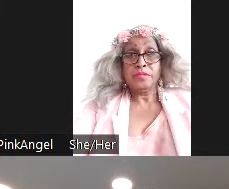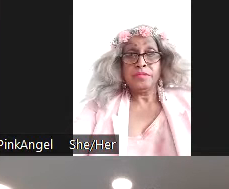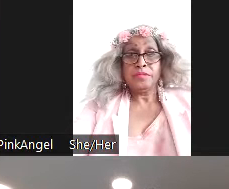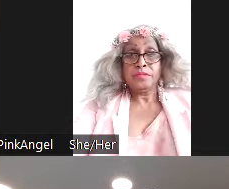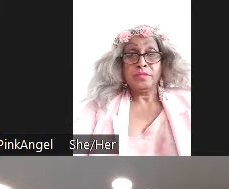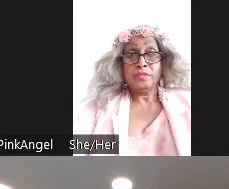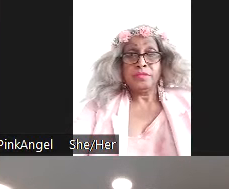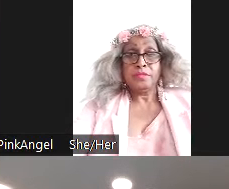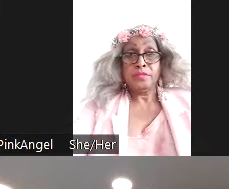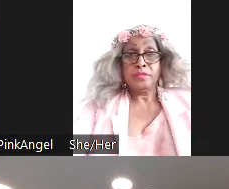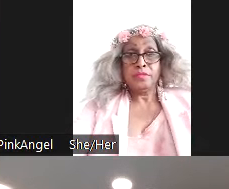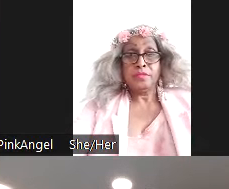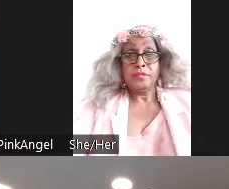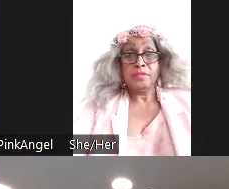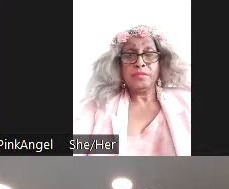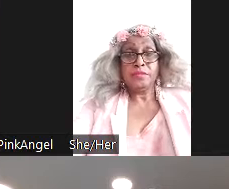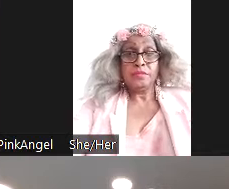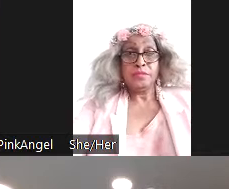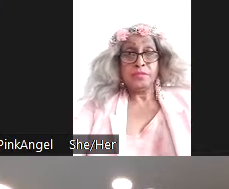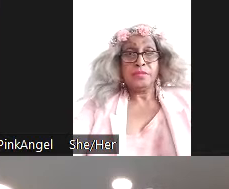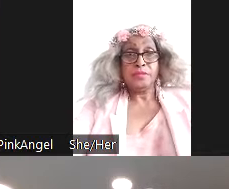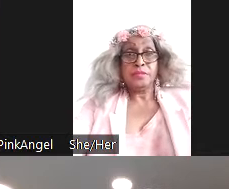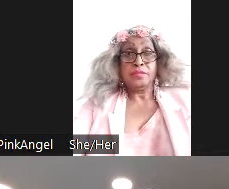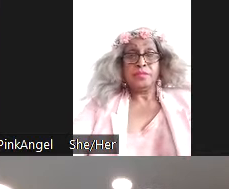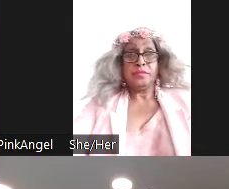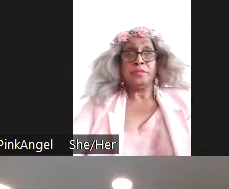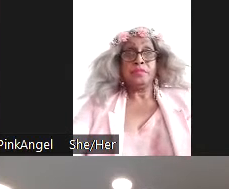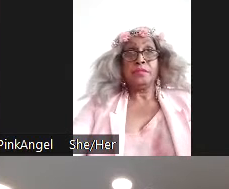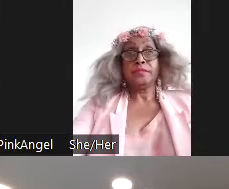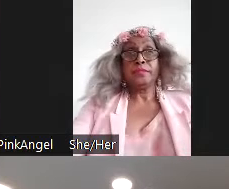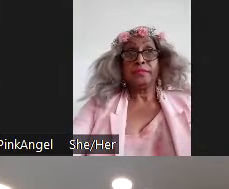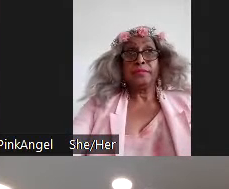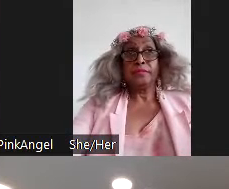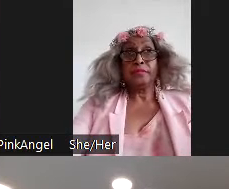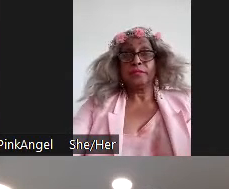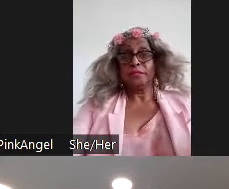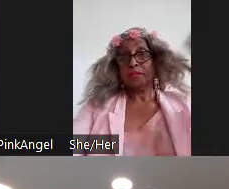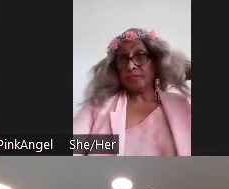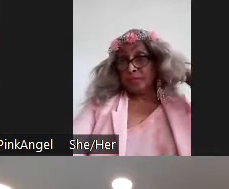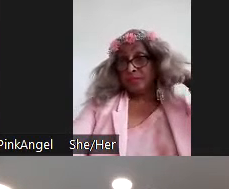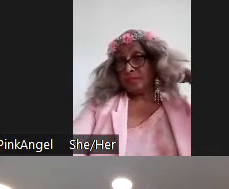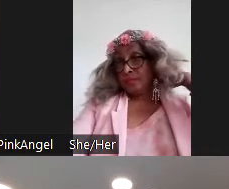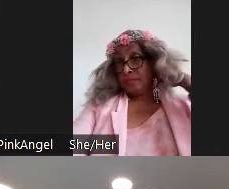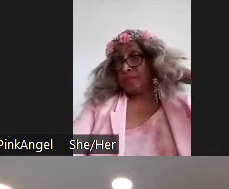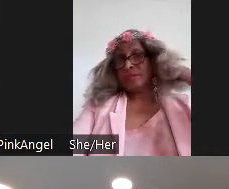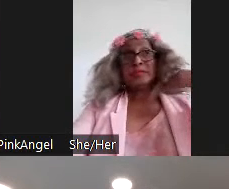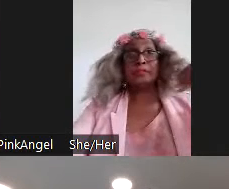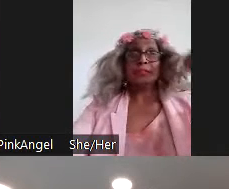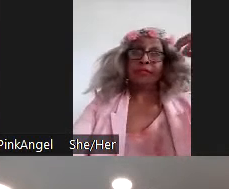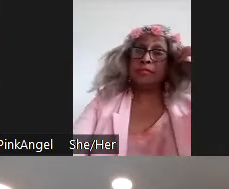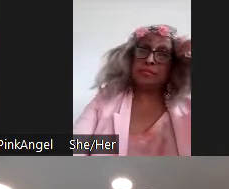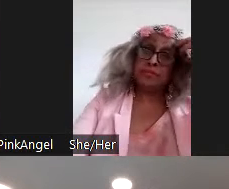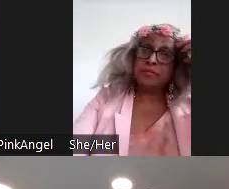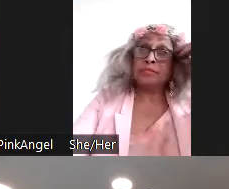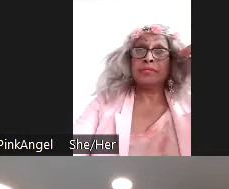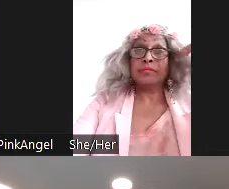the session today, which will be posted on our website either tomorrow or the next day. And lastly, at the very end of the